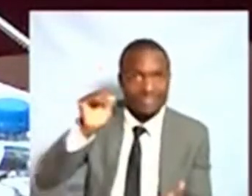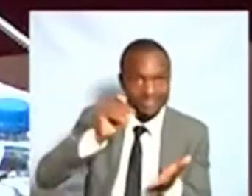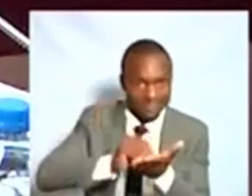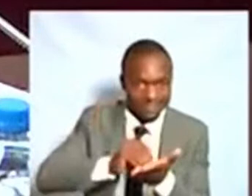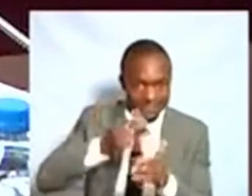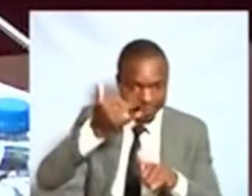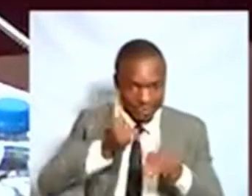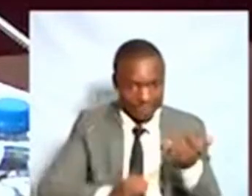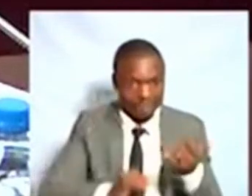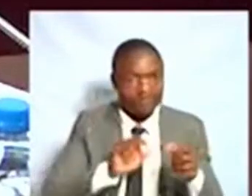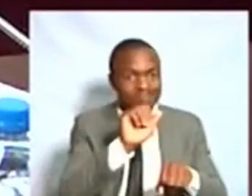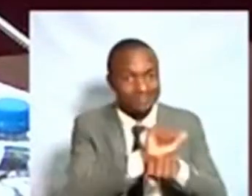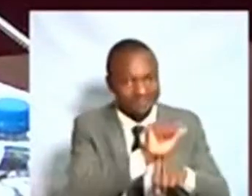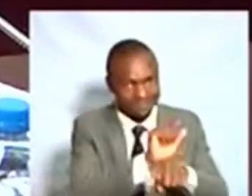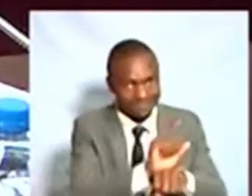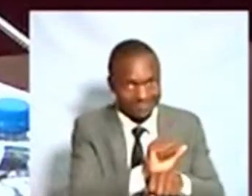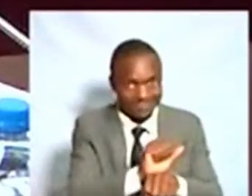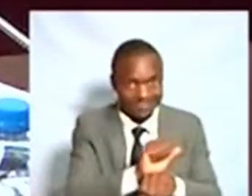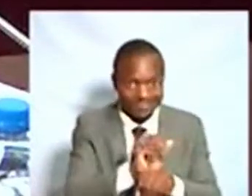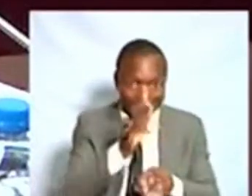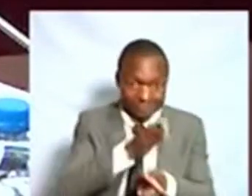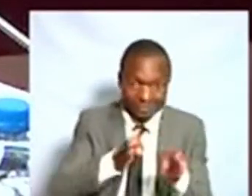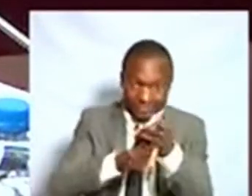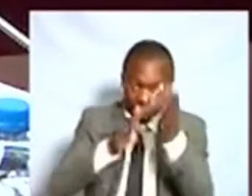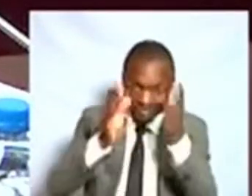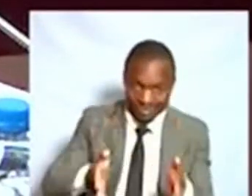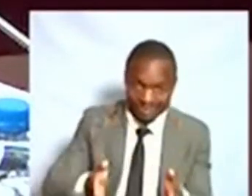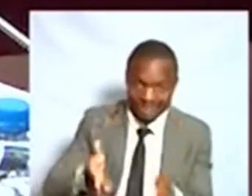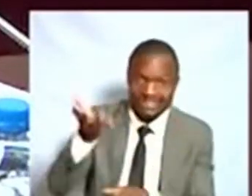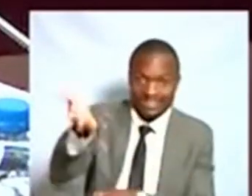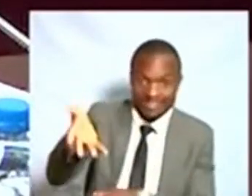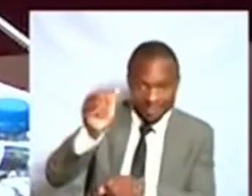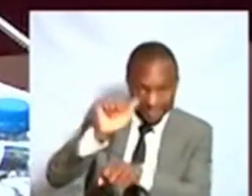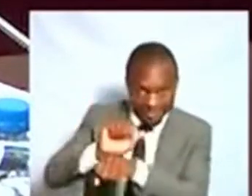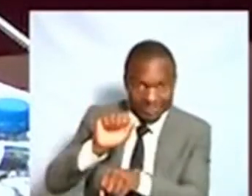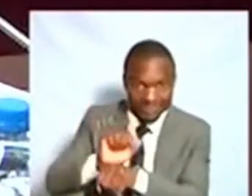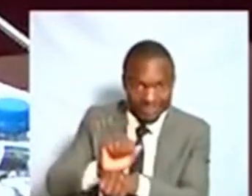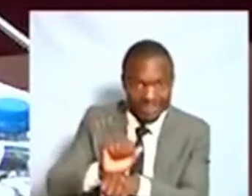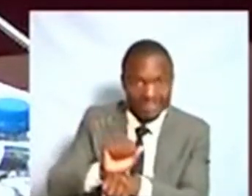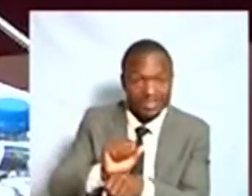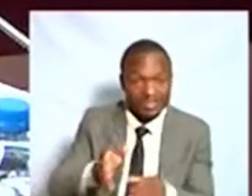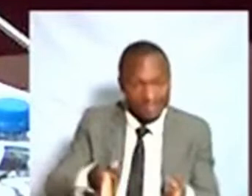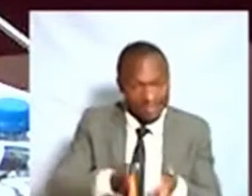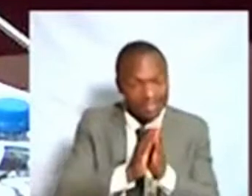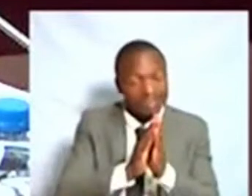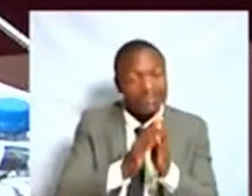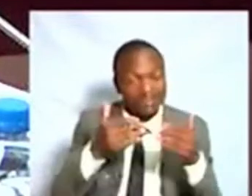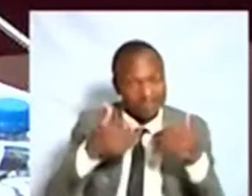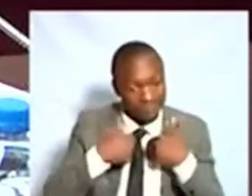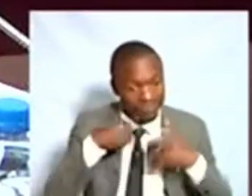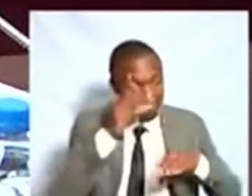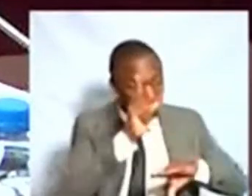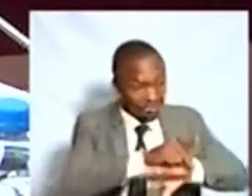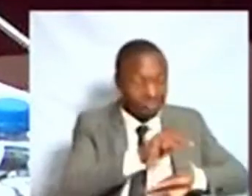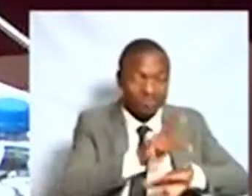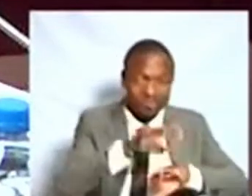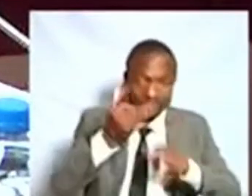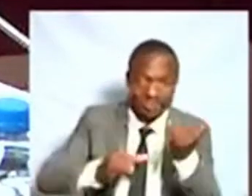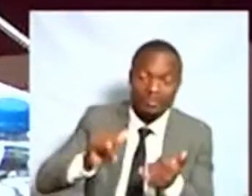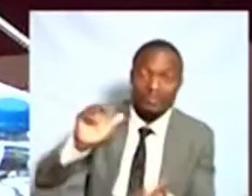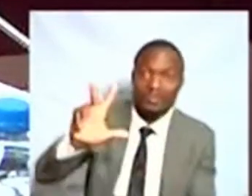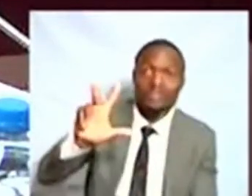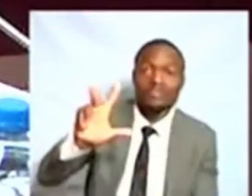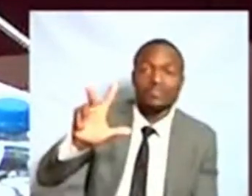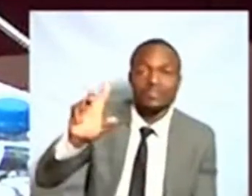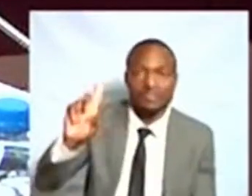to complete the works. The contractor is currently on site and is proposed to have the project complete by 31st